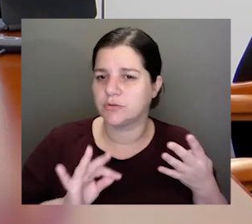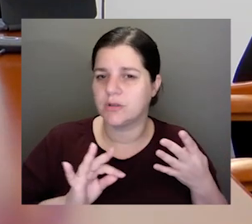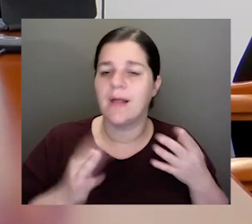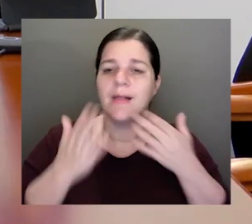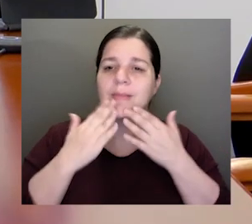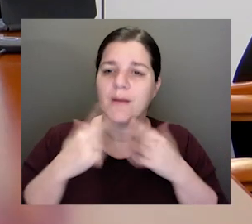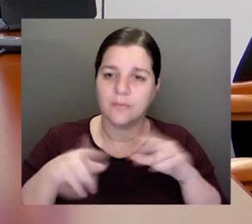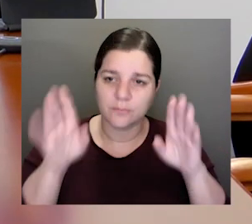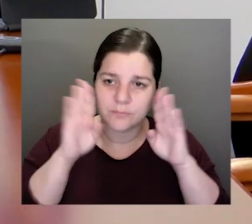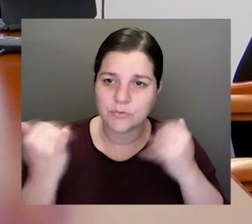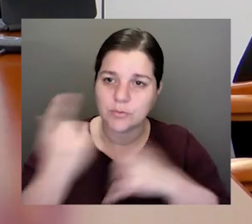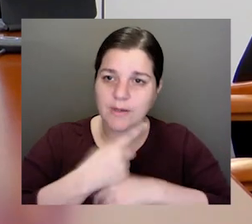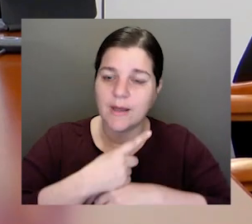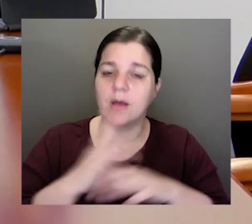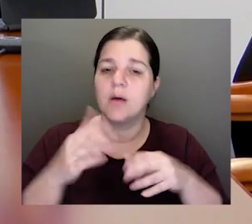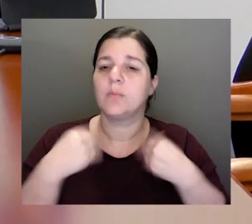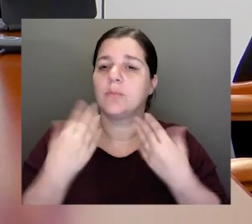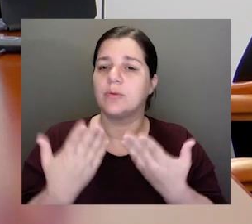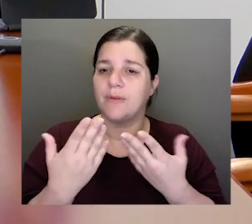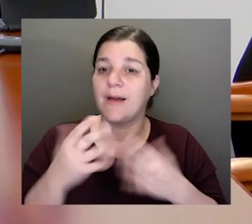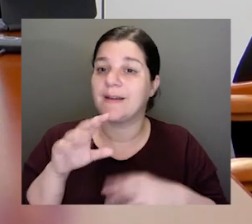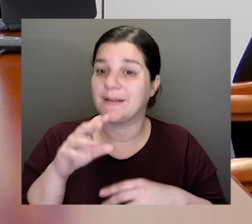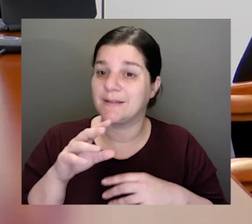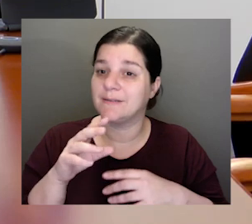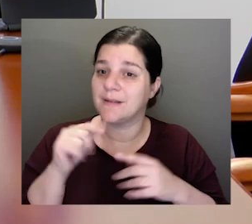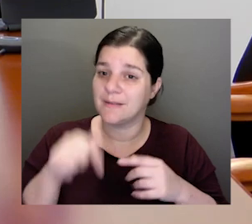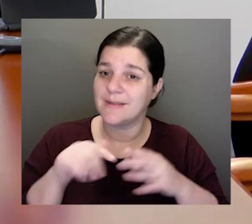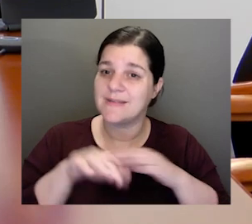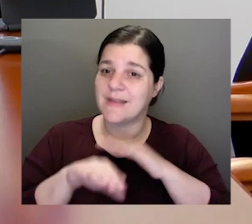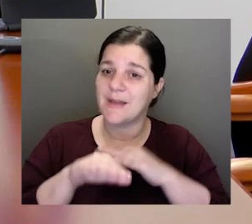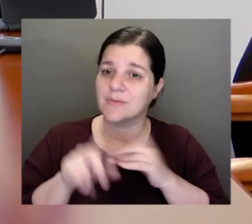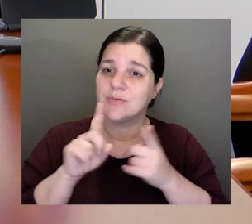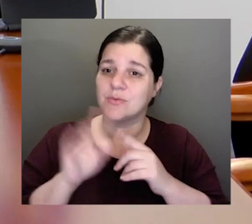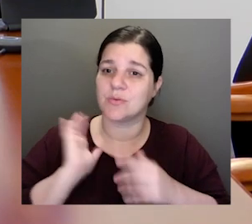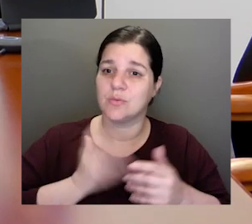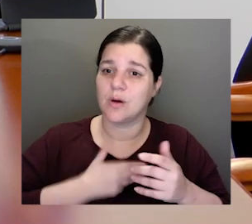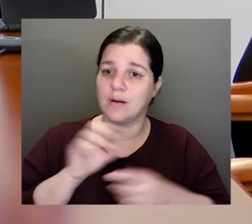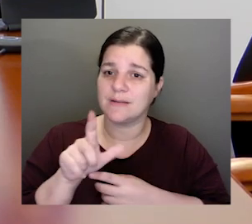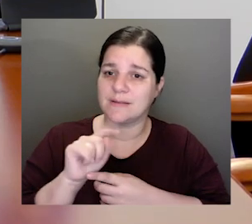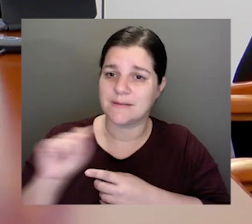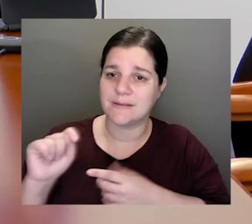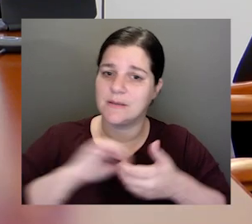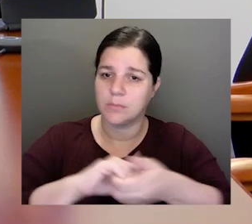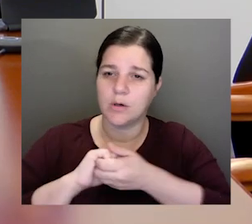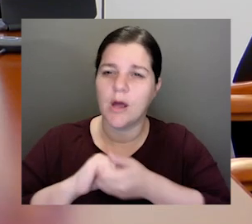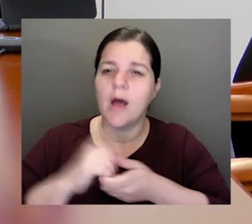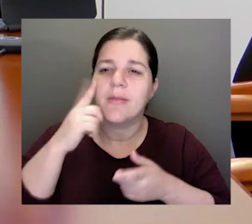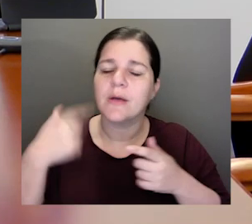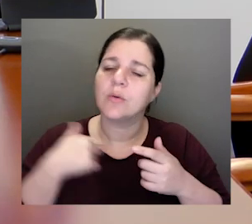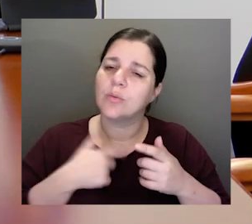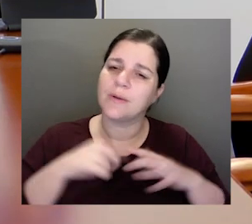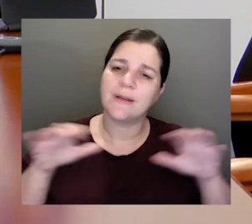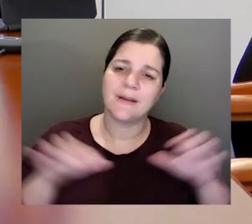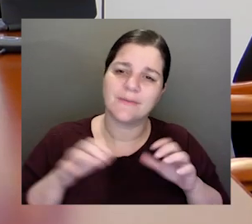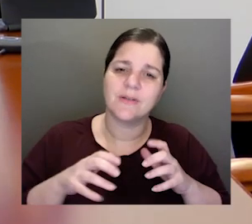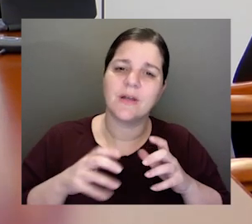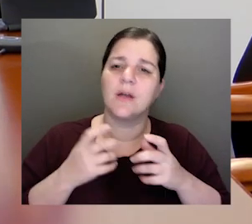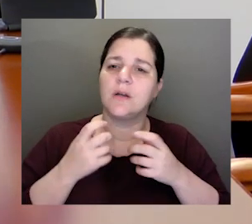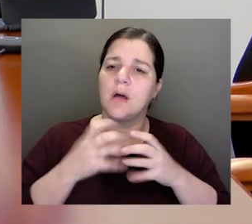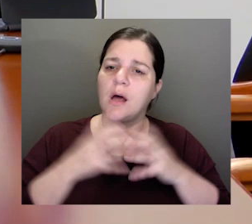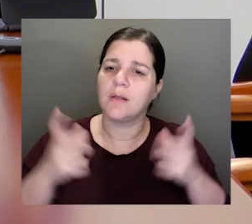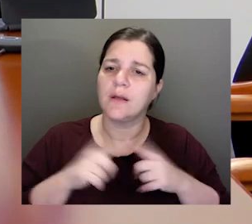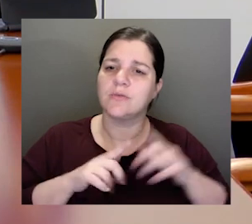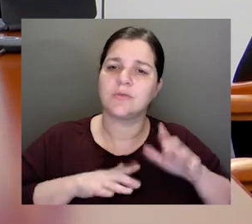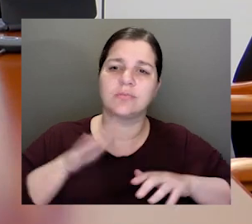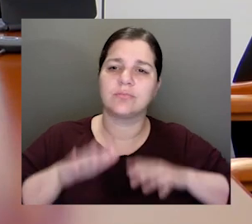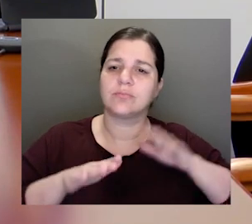to SLTT partners, I believe we have taken an important step in bolstering our work together to improve the security and resilience of community facilities and of our